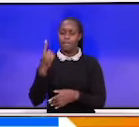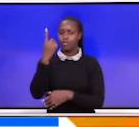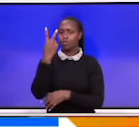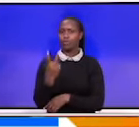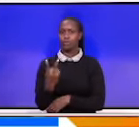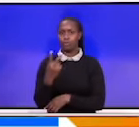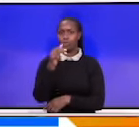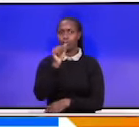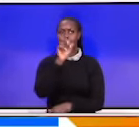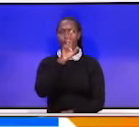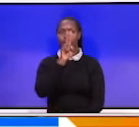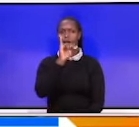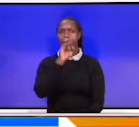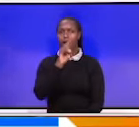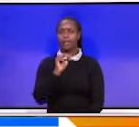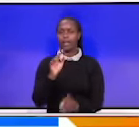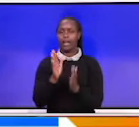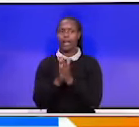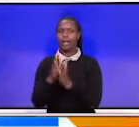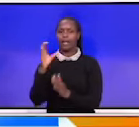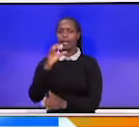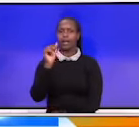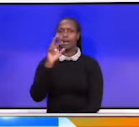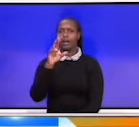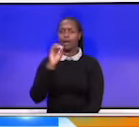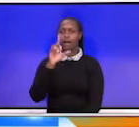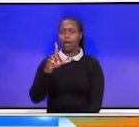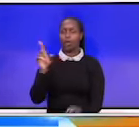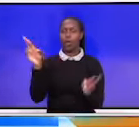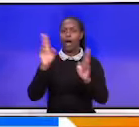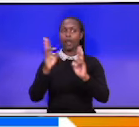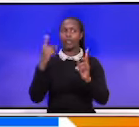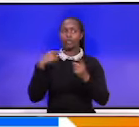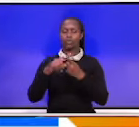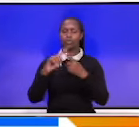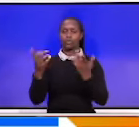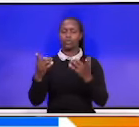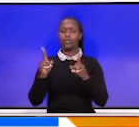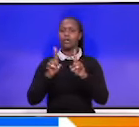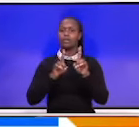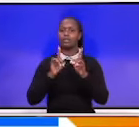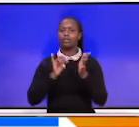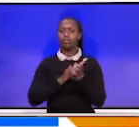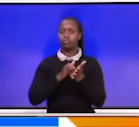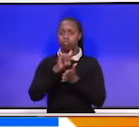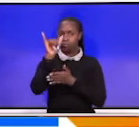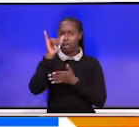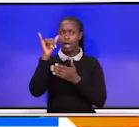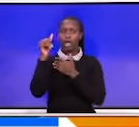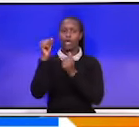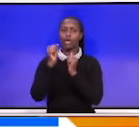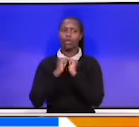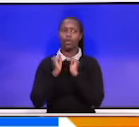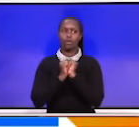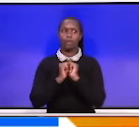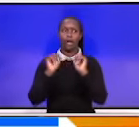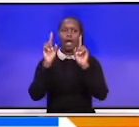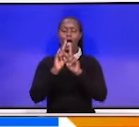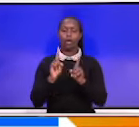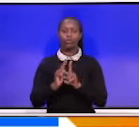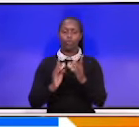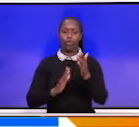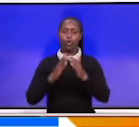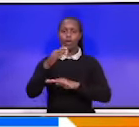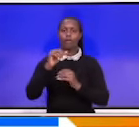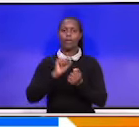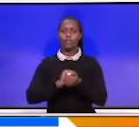Carlo, are set to depart in October. Allow me to congratulate them. And additionally, over 15 candidates